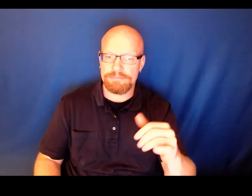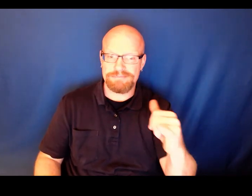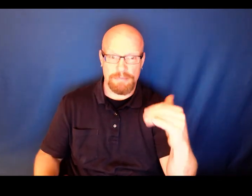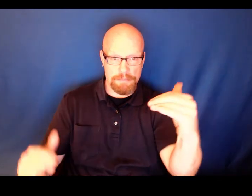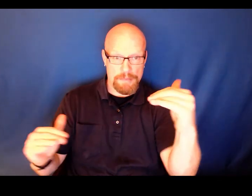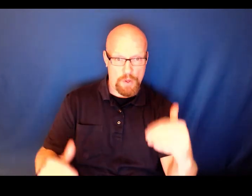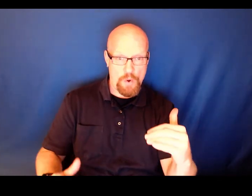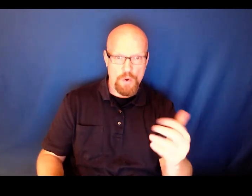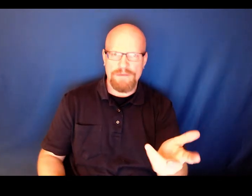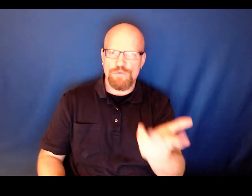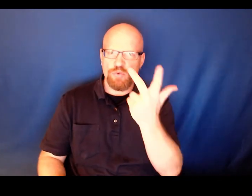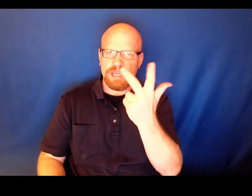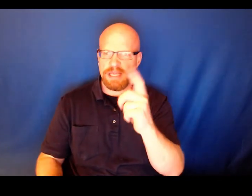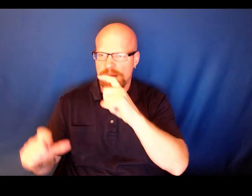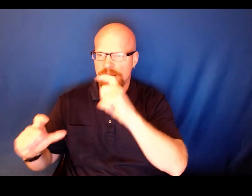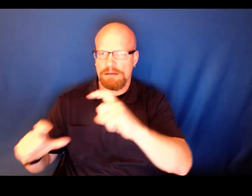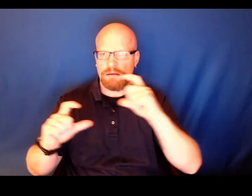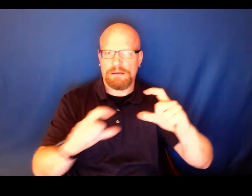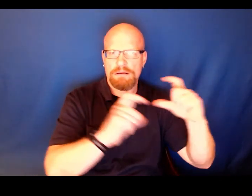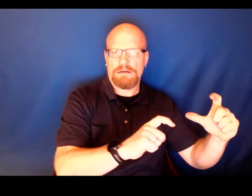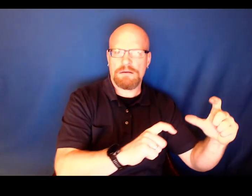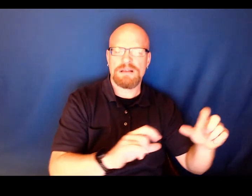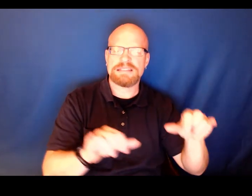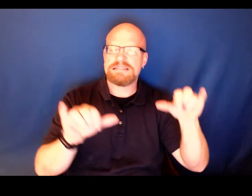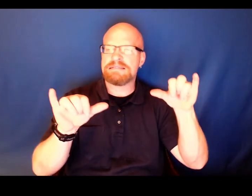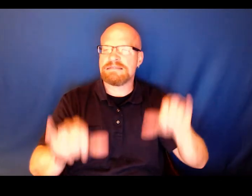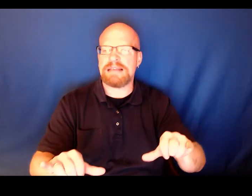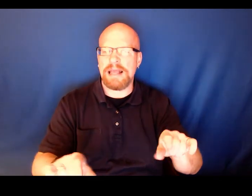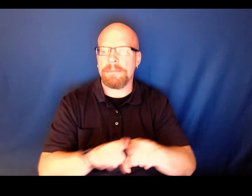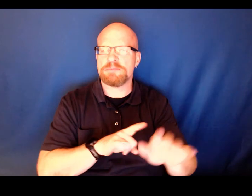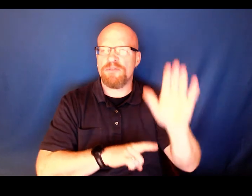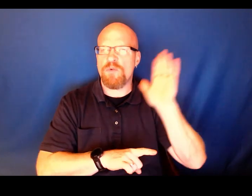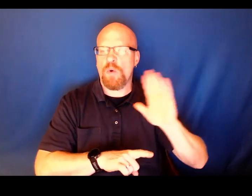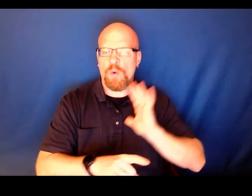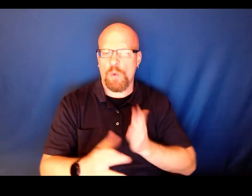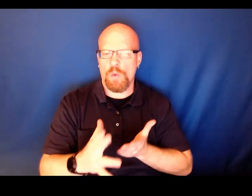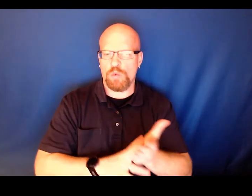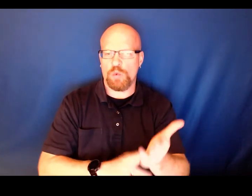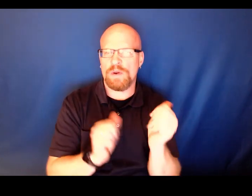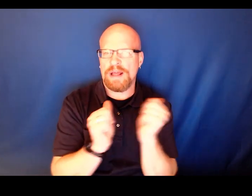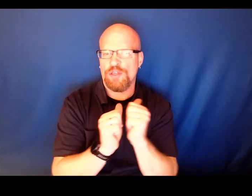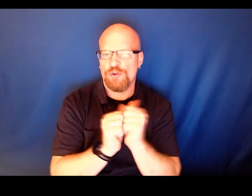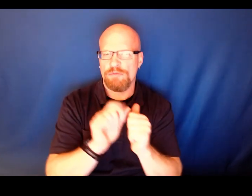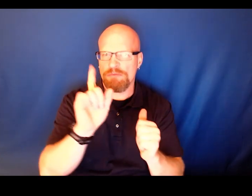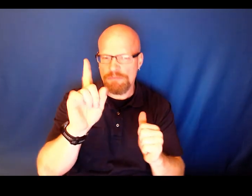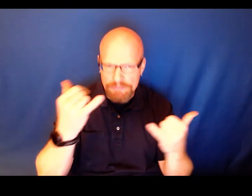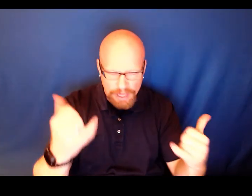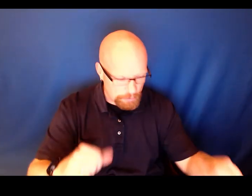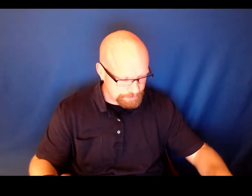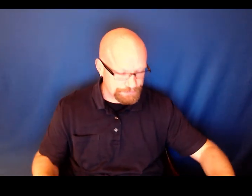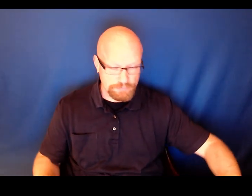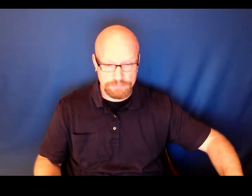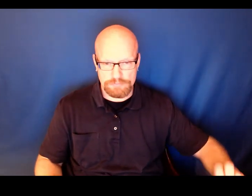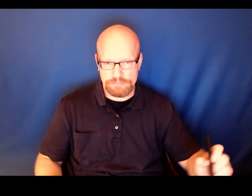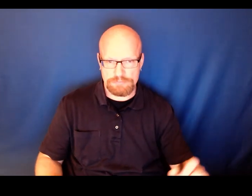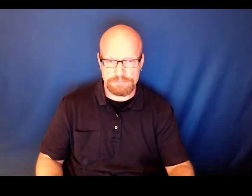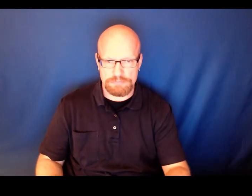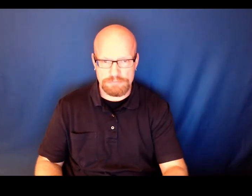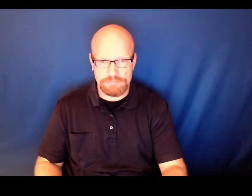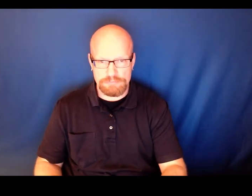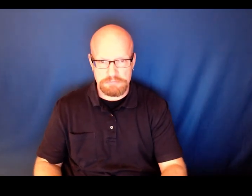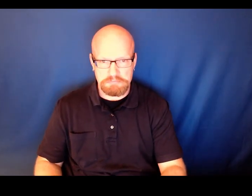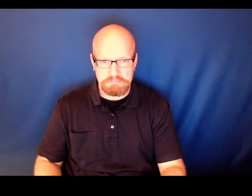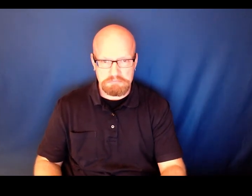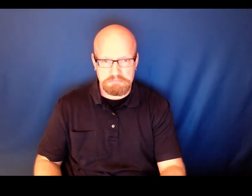And that's the correct answer. Now we have one with 3 polynomials. You can work. It's the same as before. We can work on it